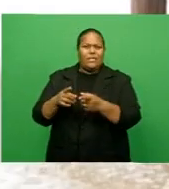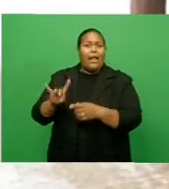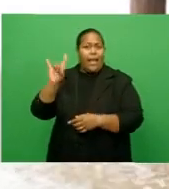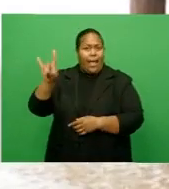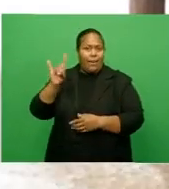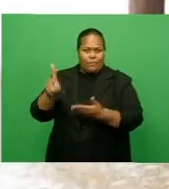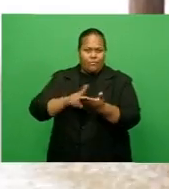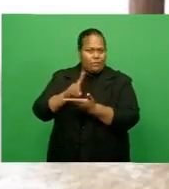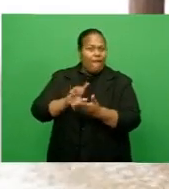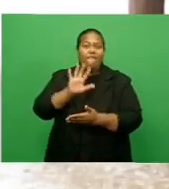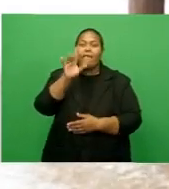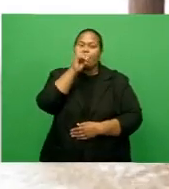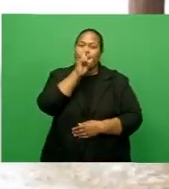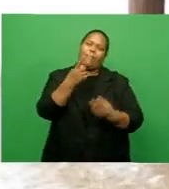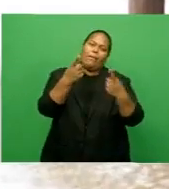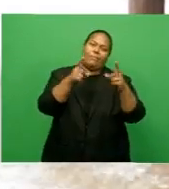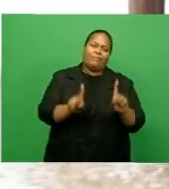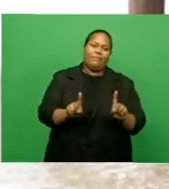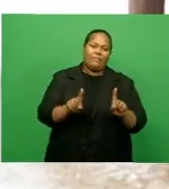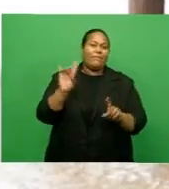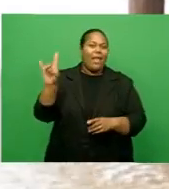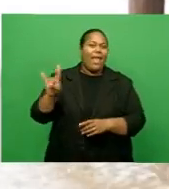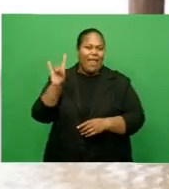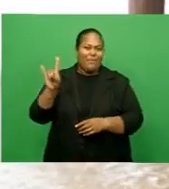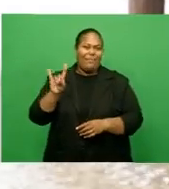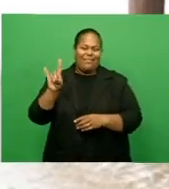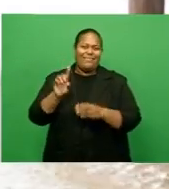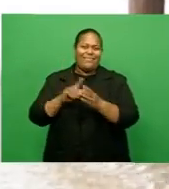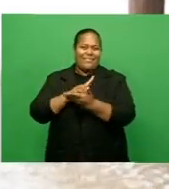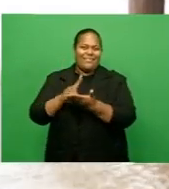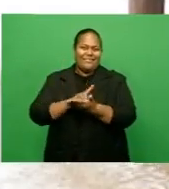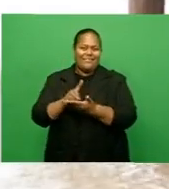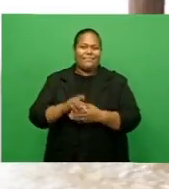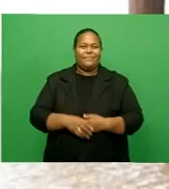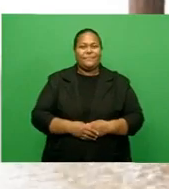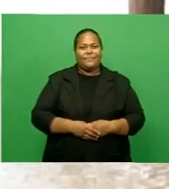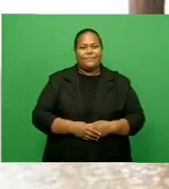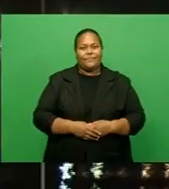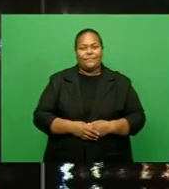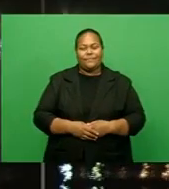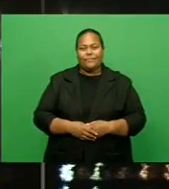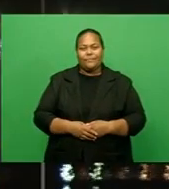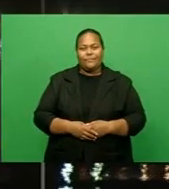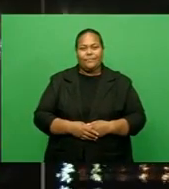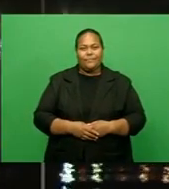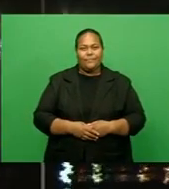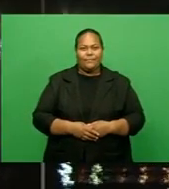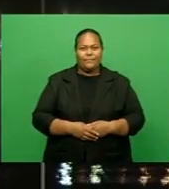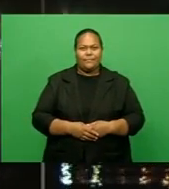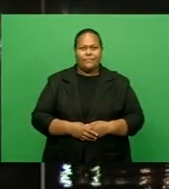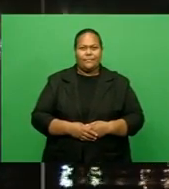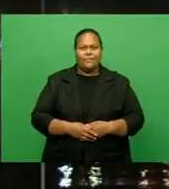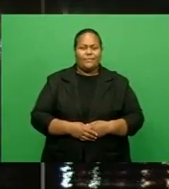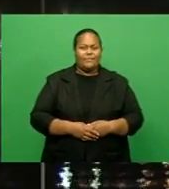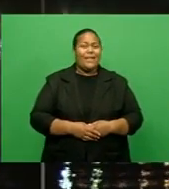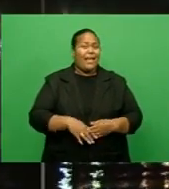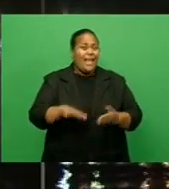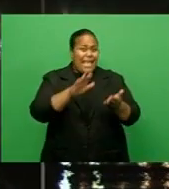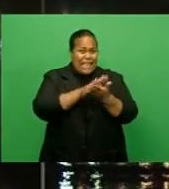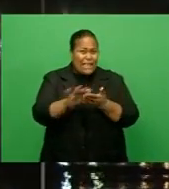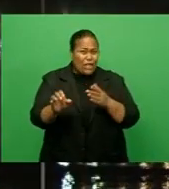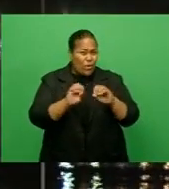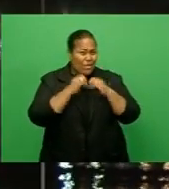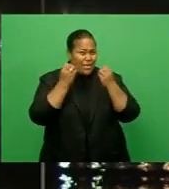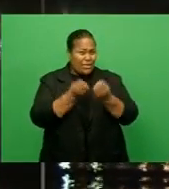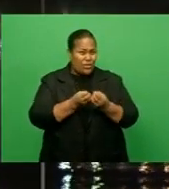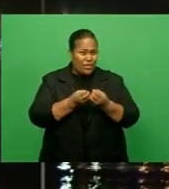from leptospirosis. Chosai Nanunga, FBC News. The Frank Hilton organization has over the